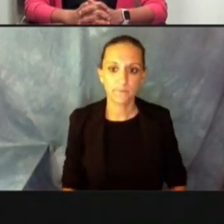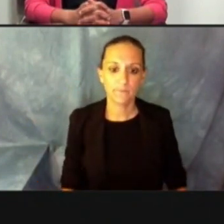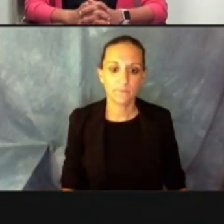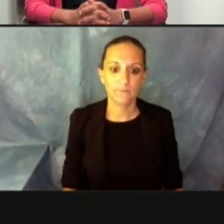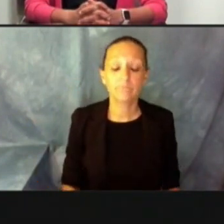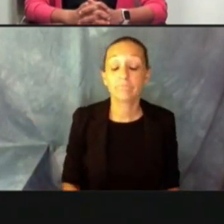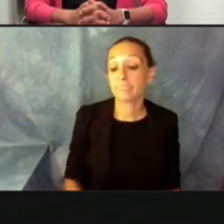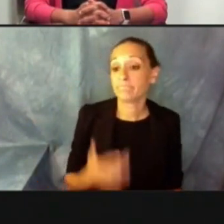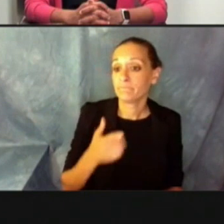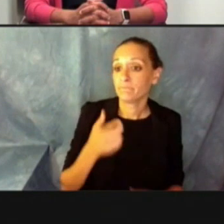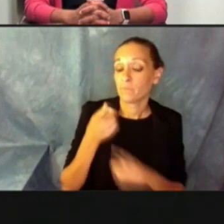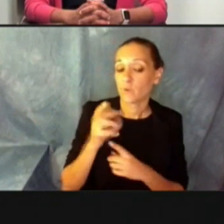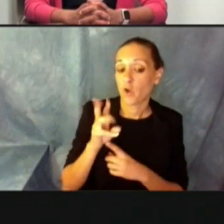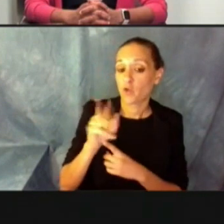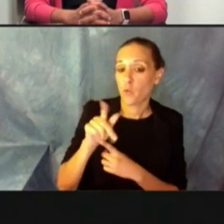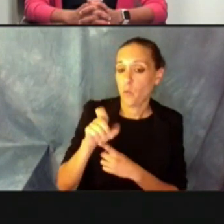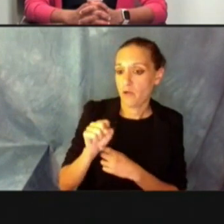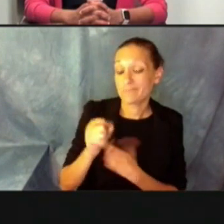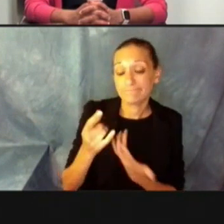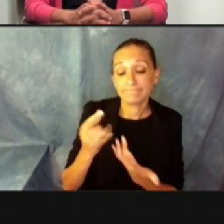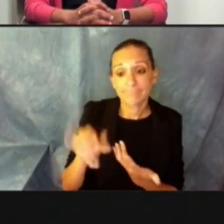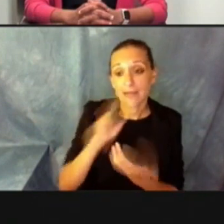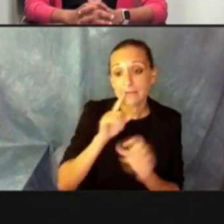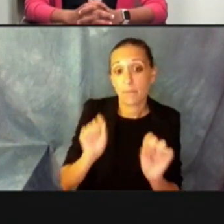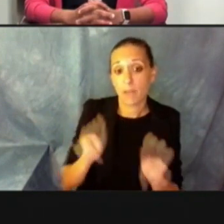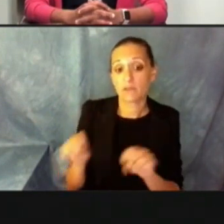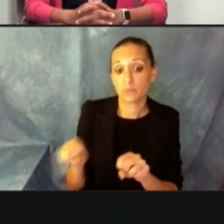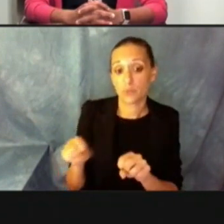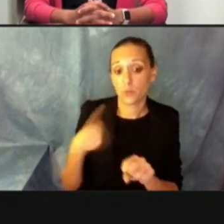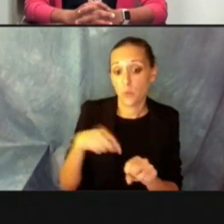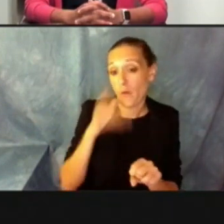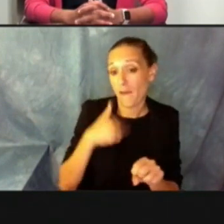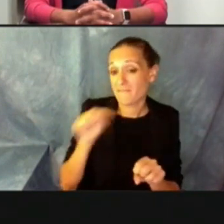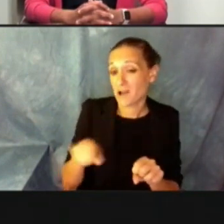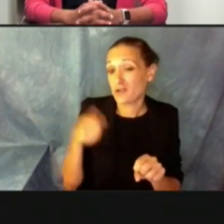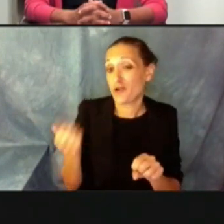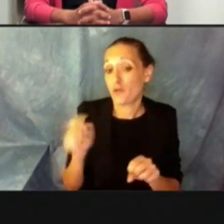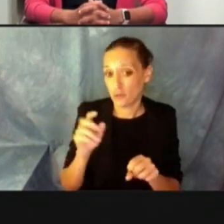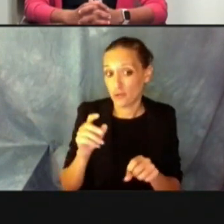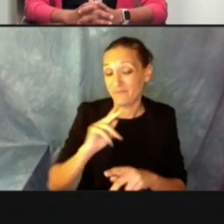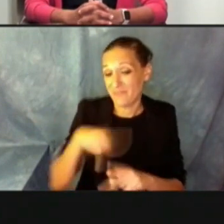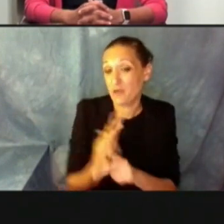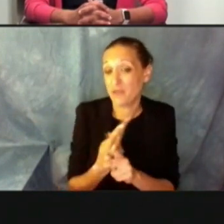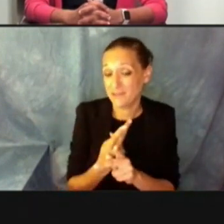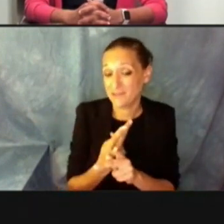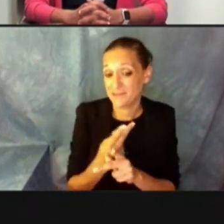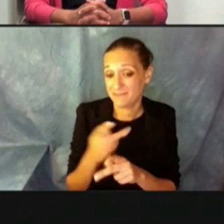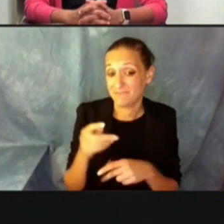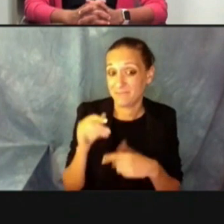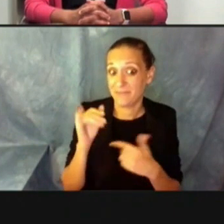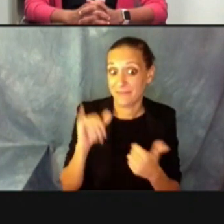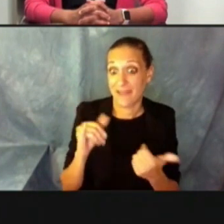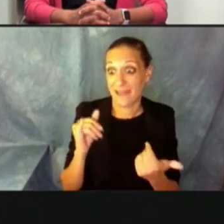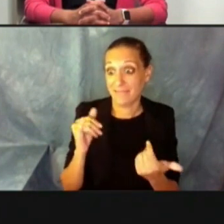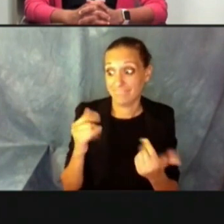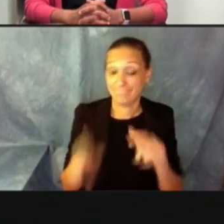It is possible that we will have another variant that arrives on the